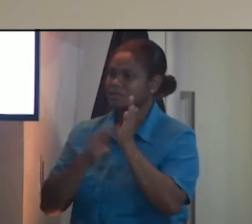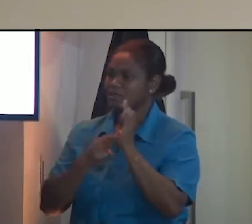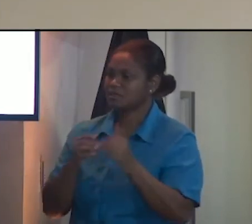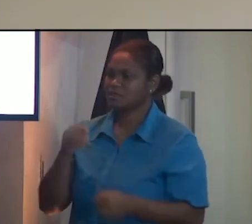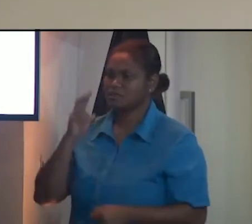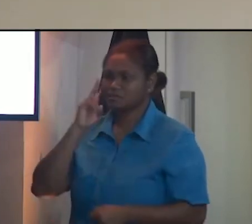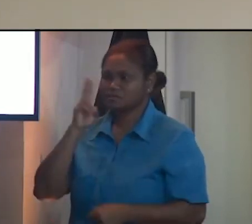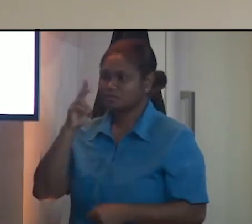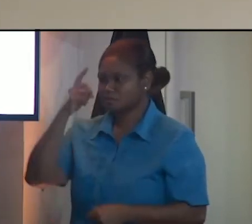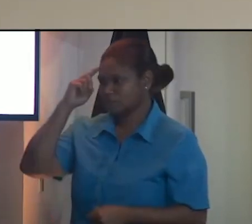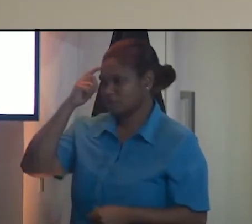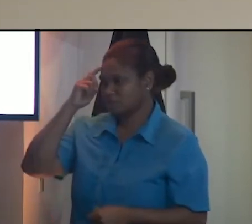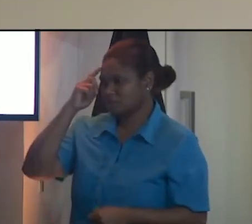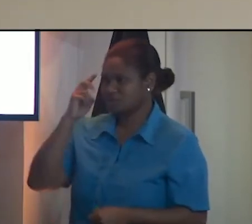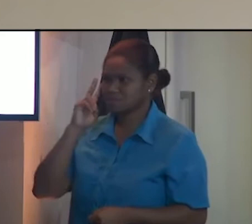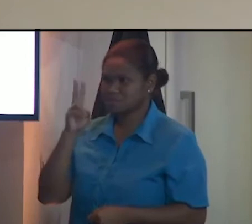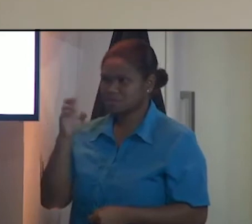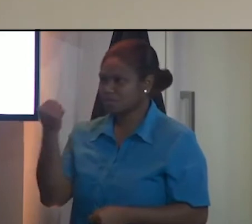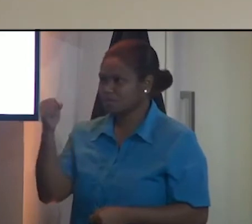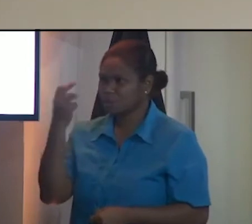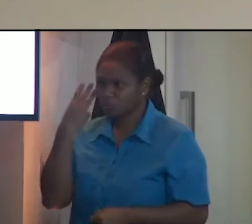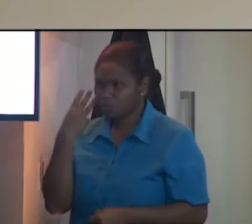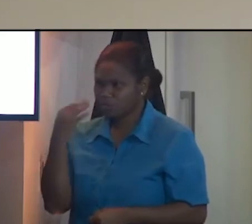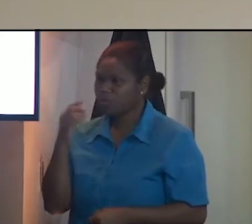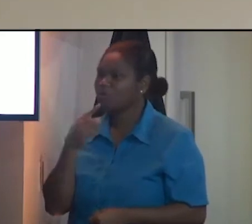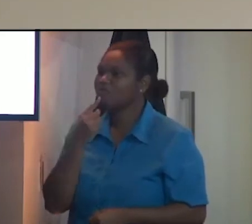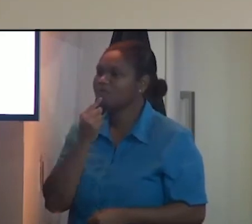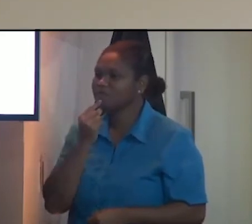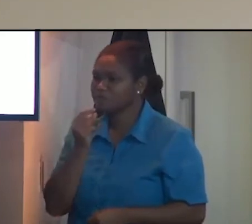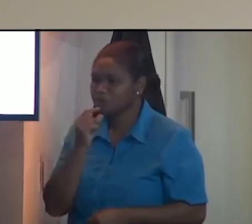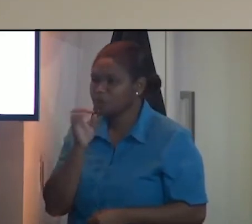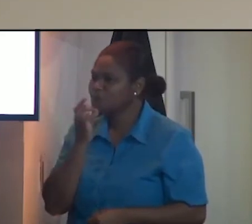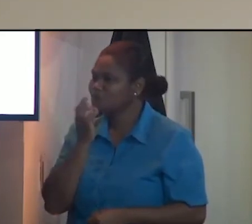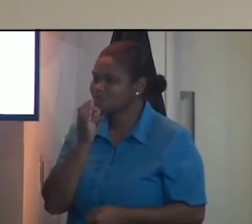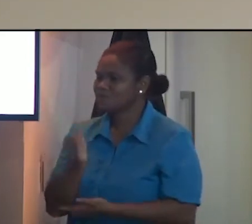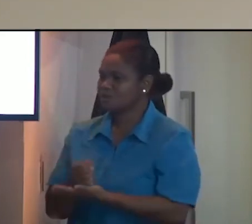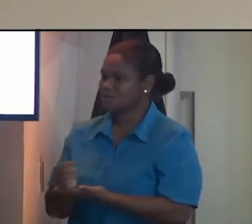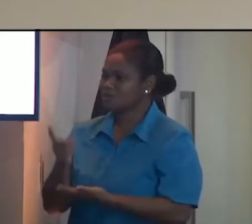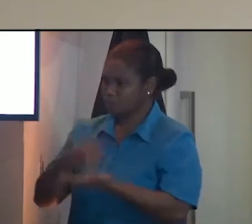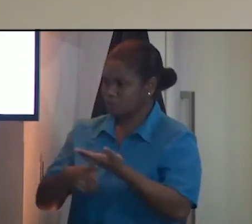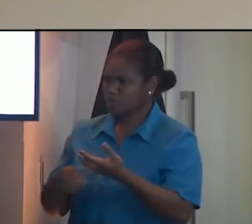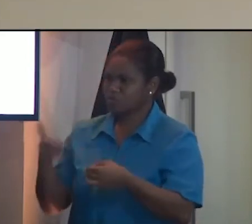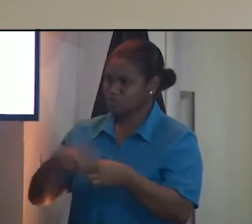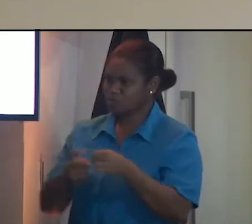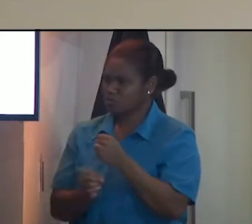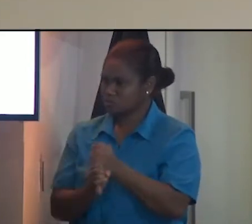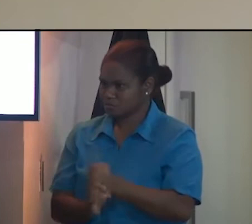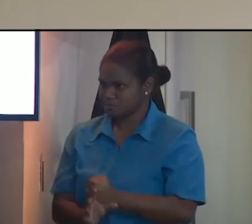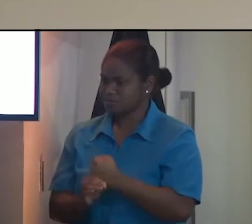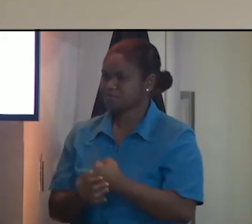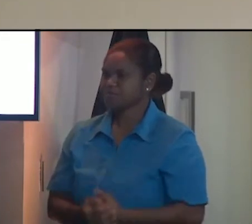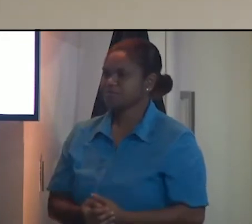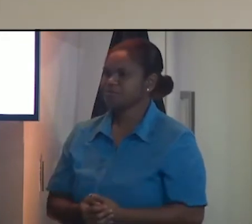see no women or very few women get back into parliament, and we have not improved the representation of women in parliament,